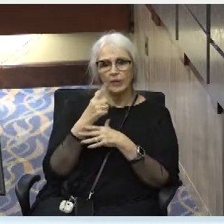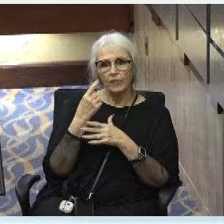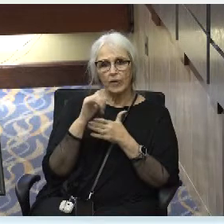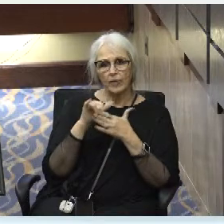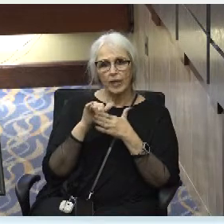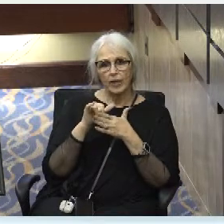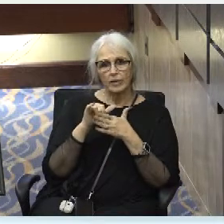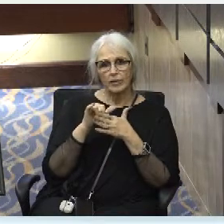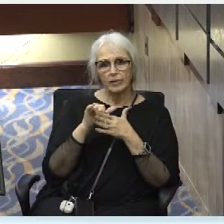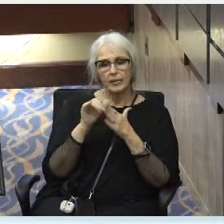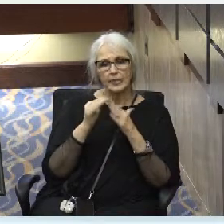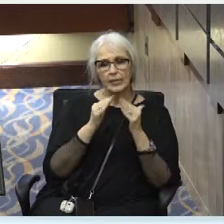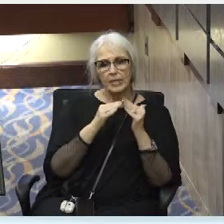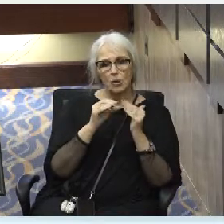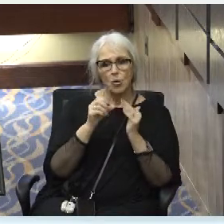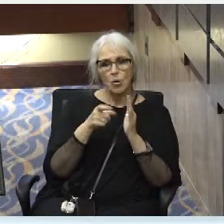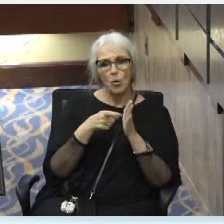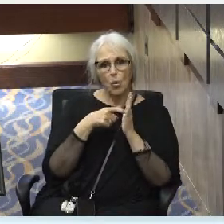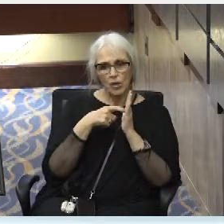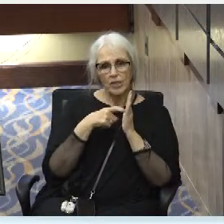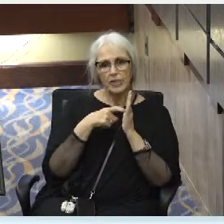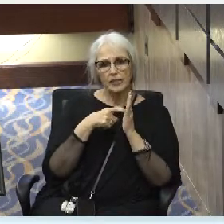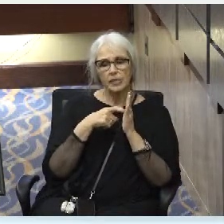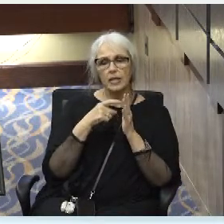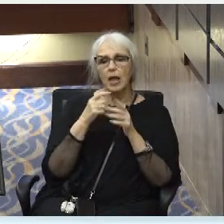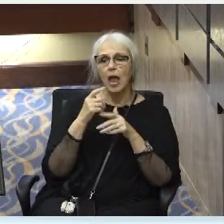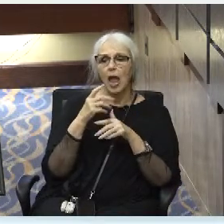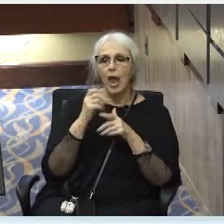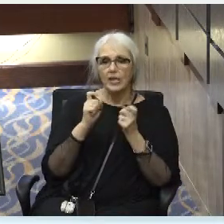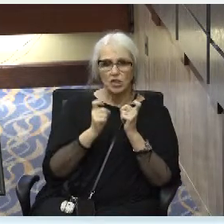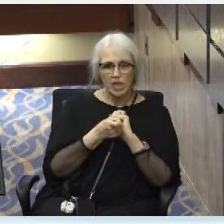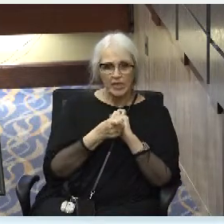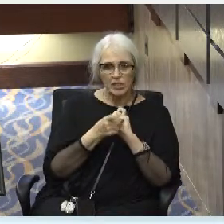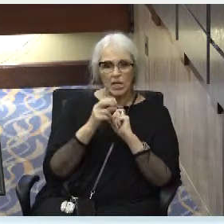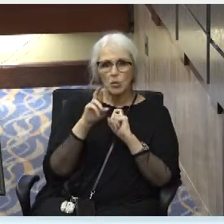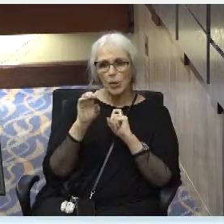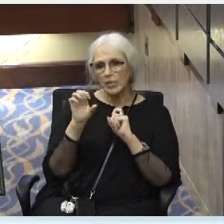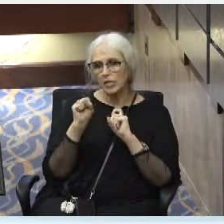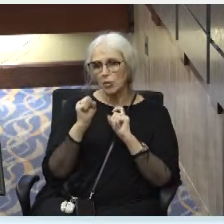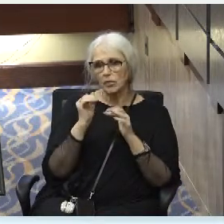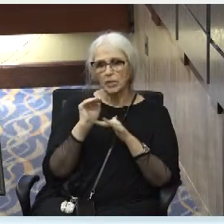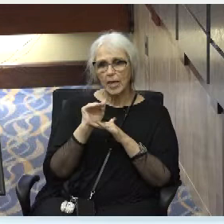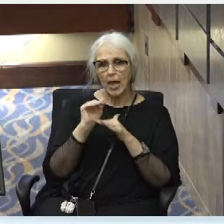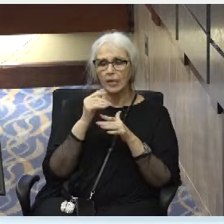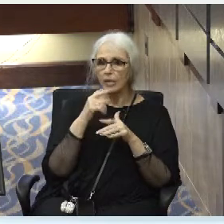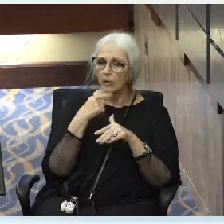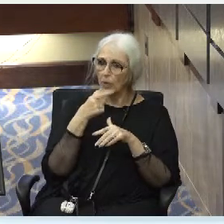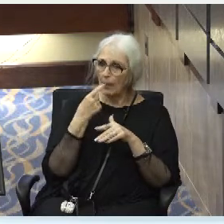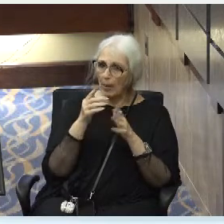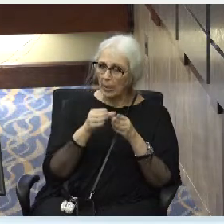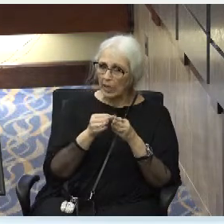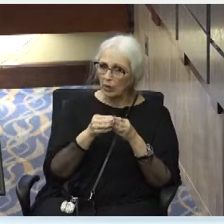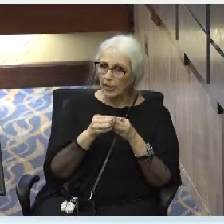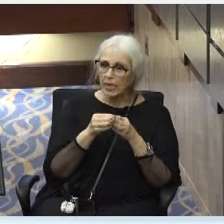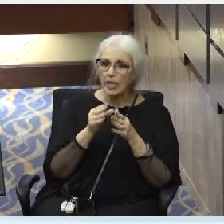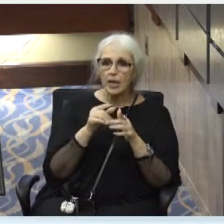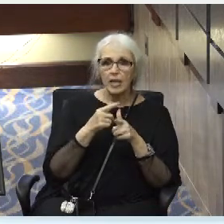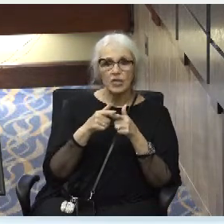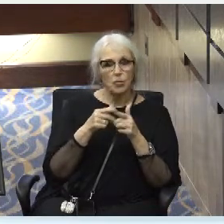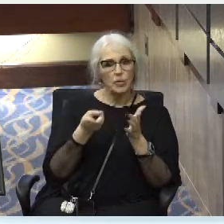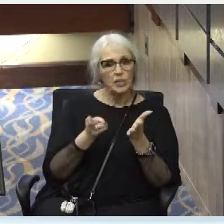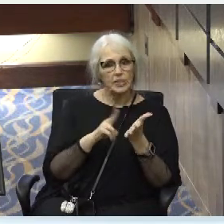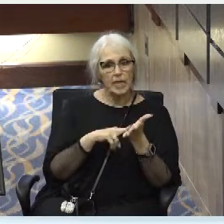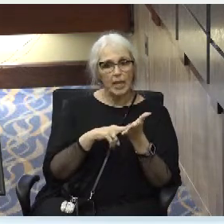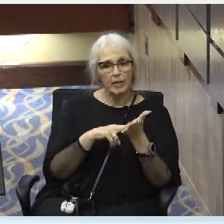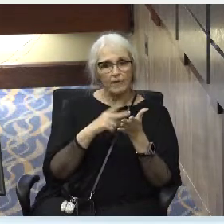municipal drainage utility ordinance changes. You'll have a resolution tonight about setting that public hearing. And then we'll also have the first